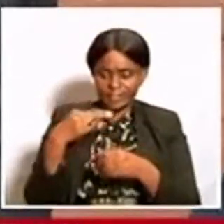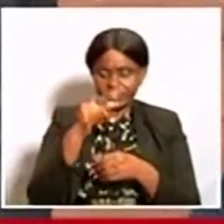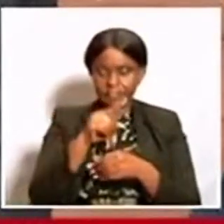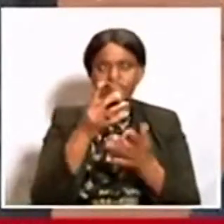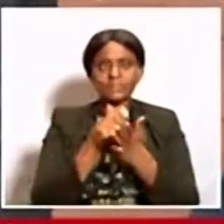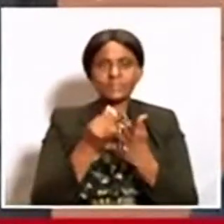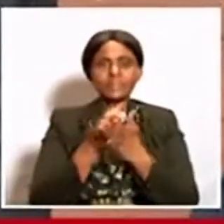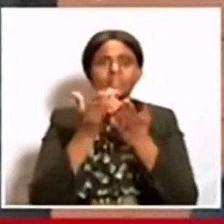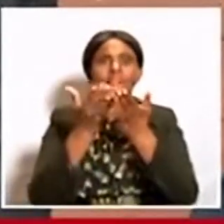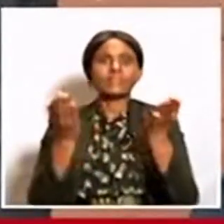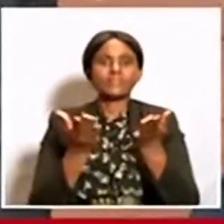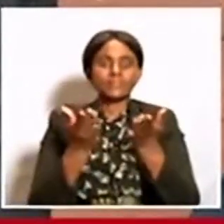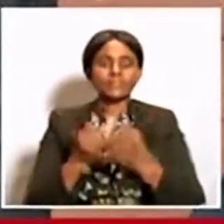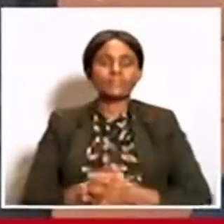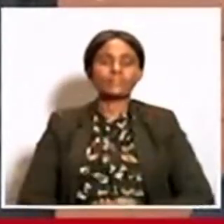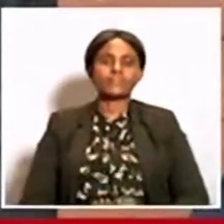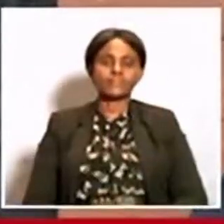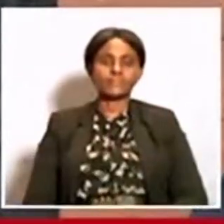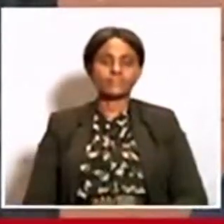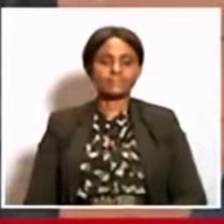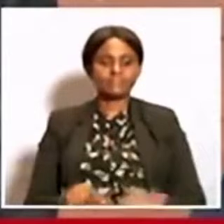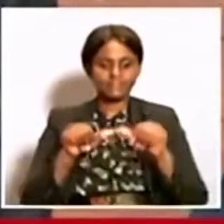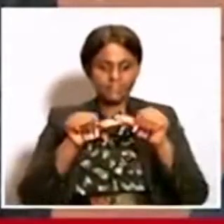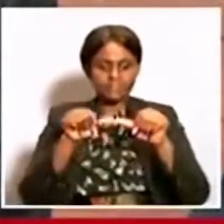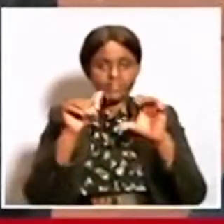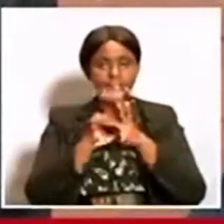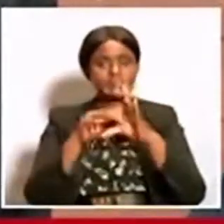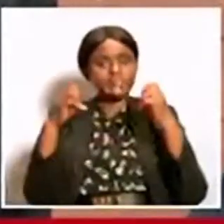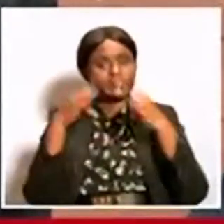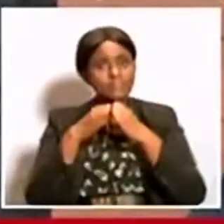funds? Are they still in the bank?